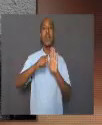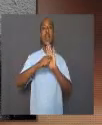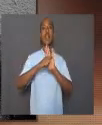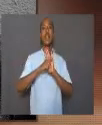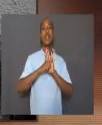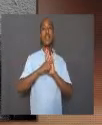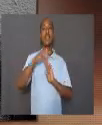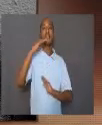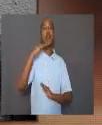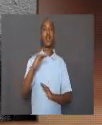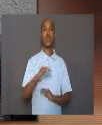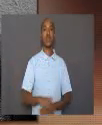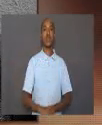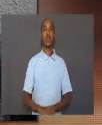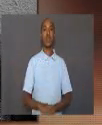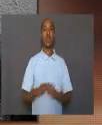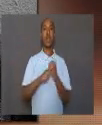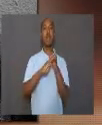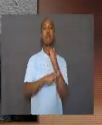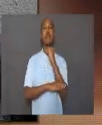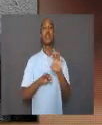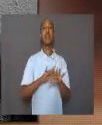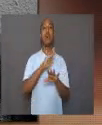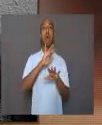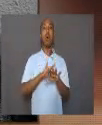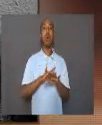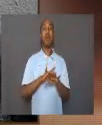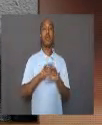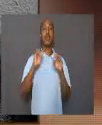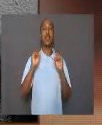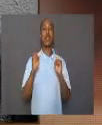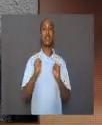electronegativity values based on bond strength.